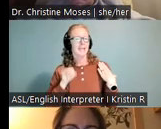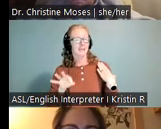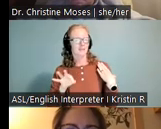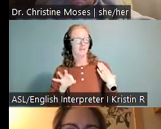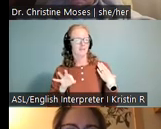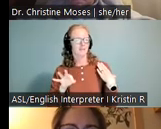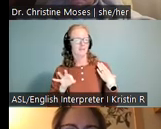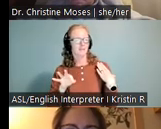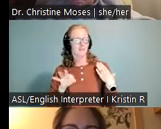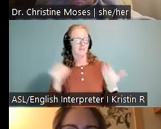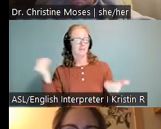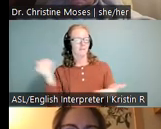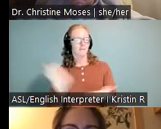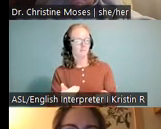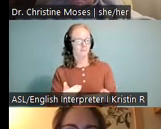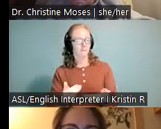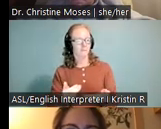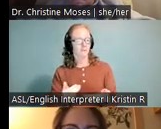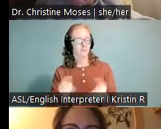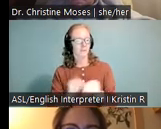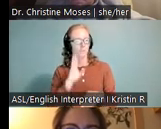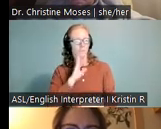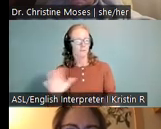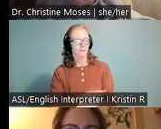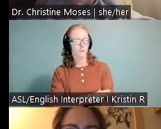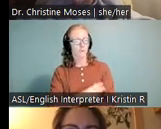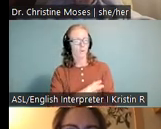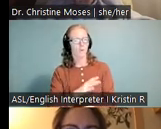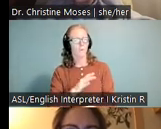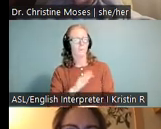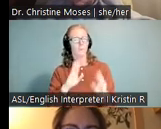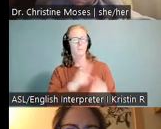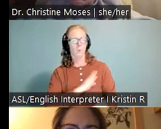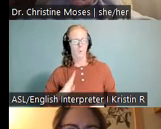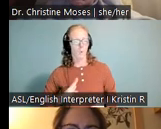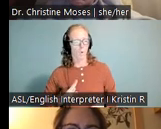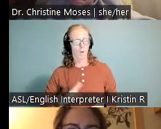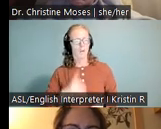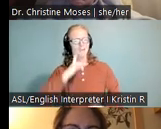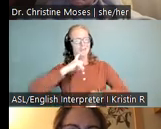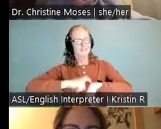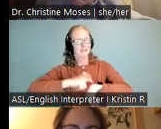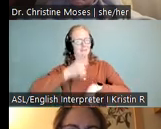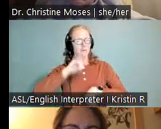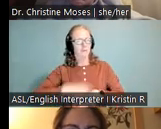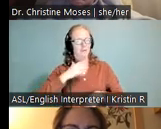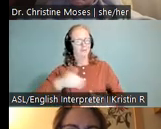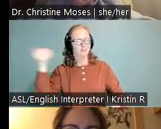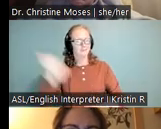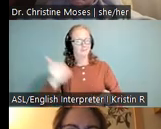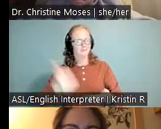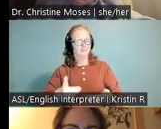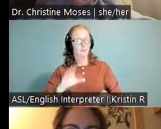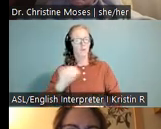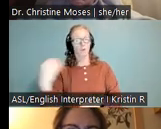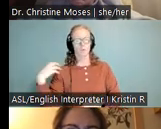coming to the next meeting of the full oversight board, which again, the cadence of that is coming up as co-chair Faith